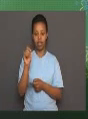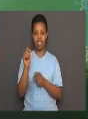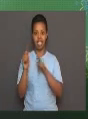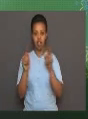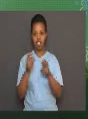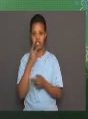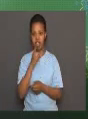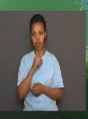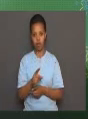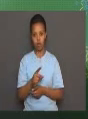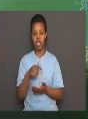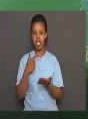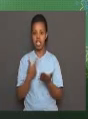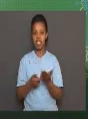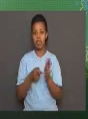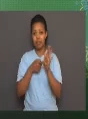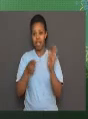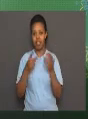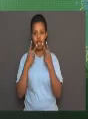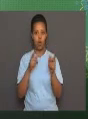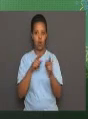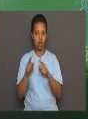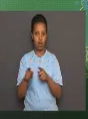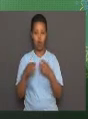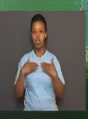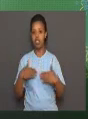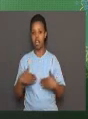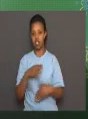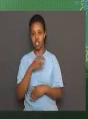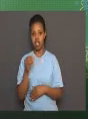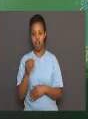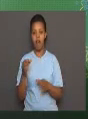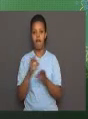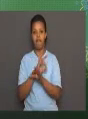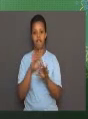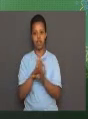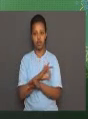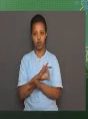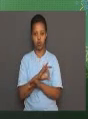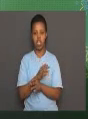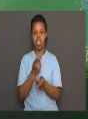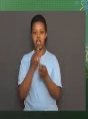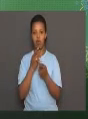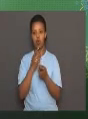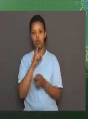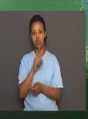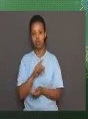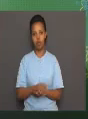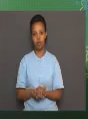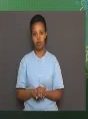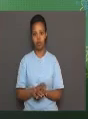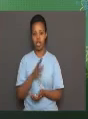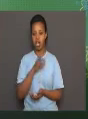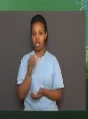also briefly studied the structure and functions of proteins and